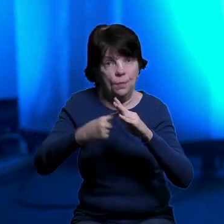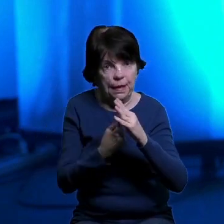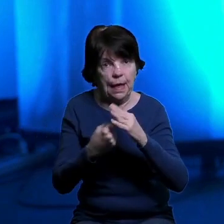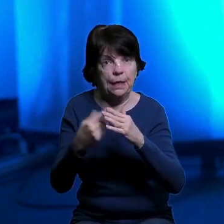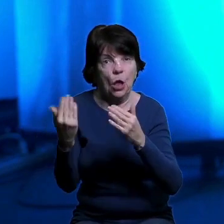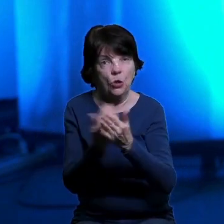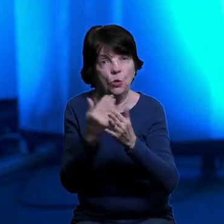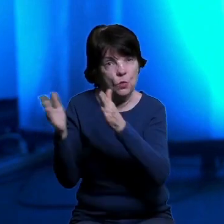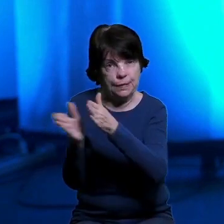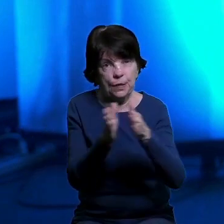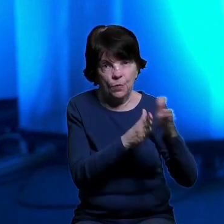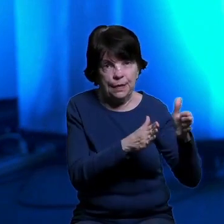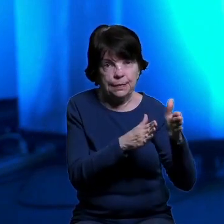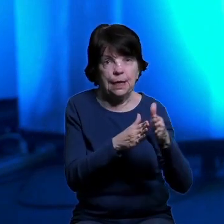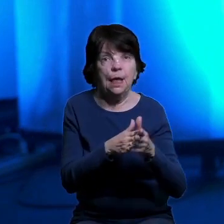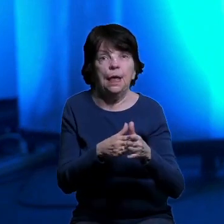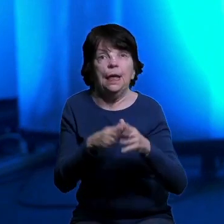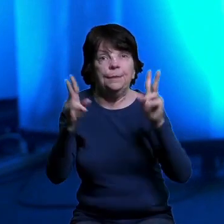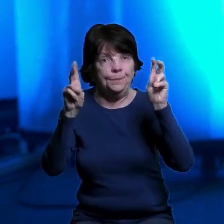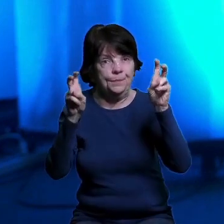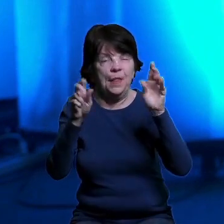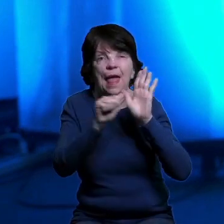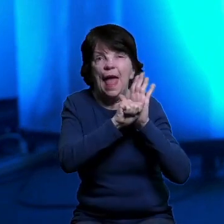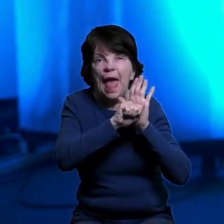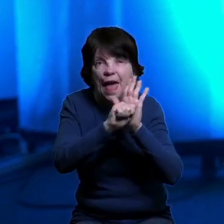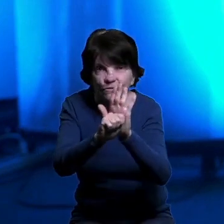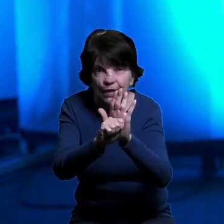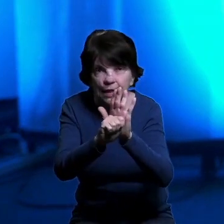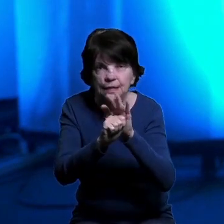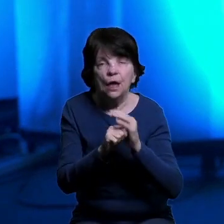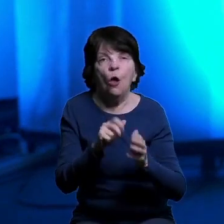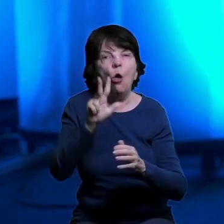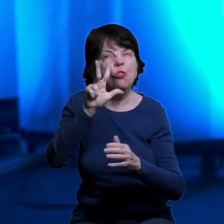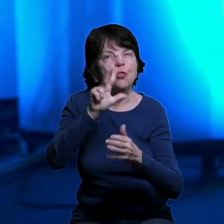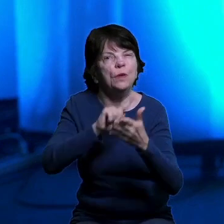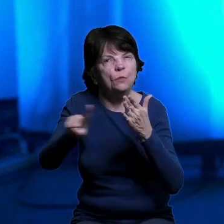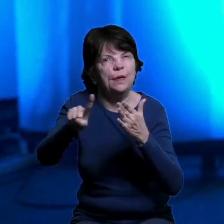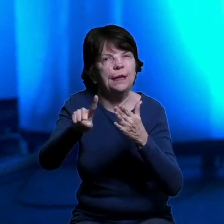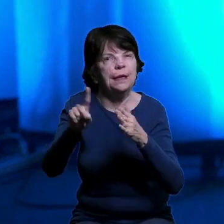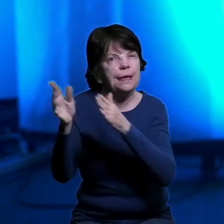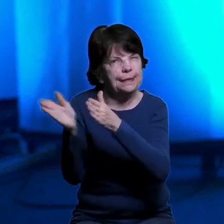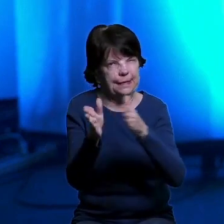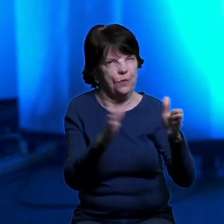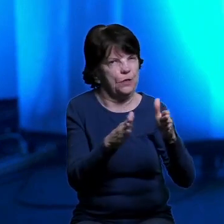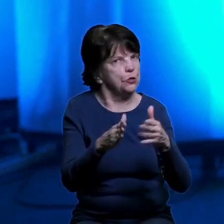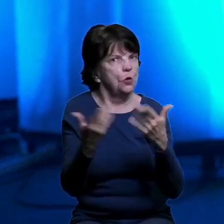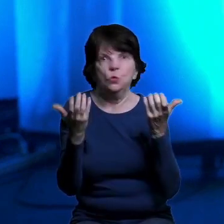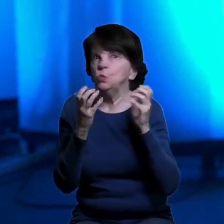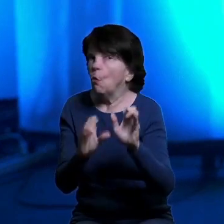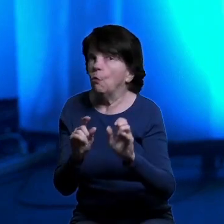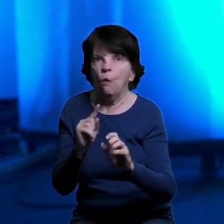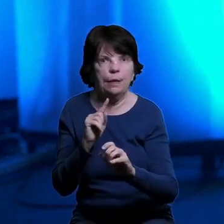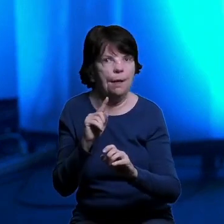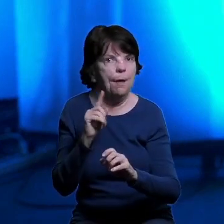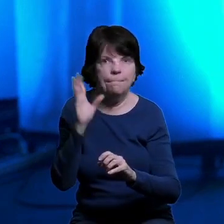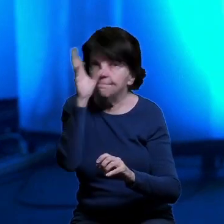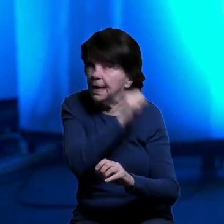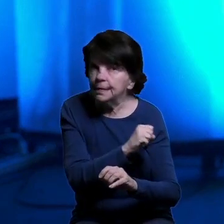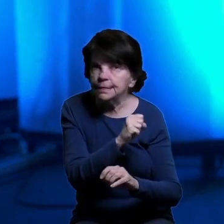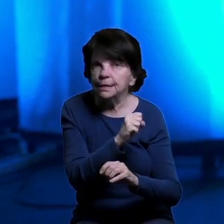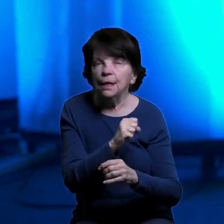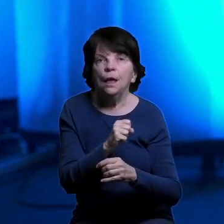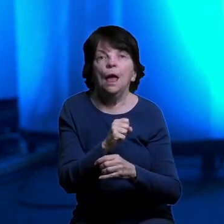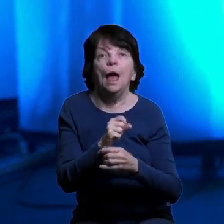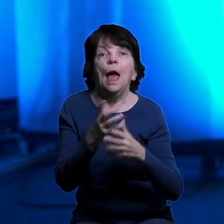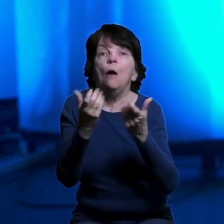Sunday entitled The Advocate. This is a three-week series that you don't want to miss. I want to remind you that you can always watch all